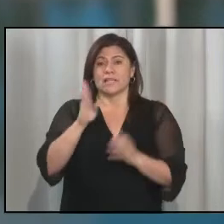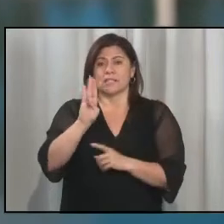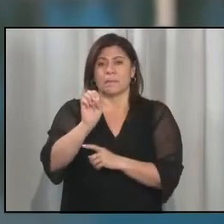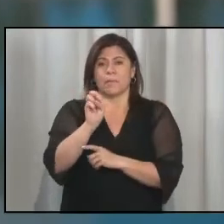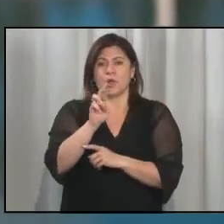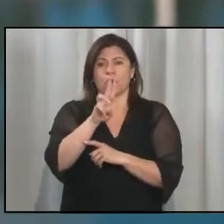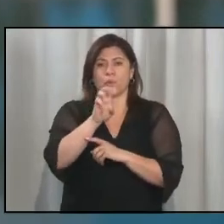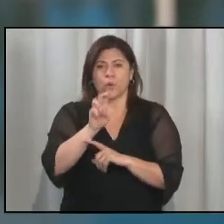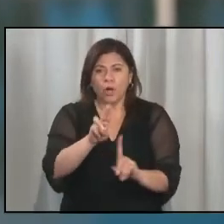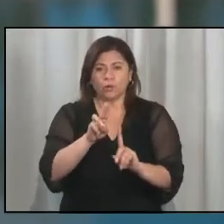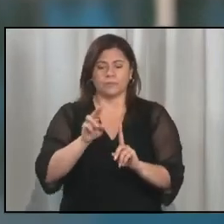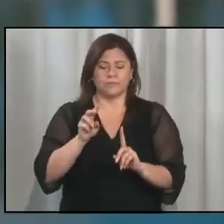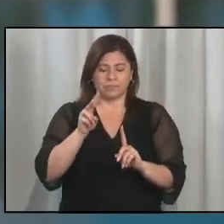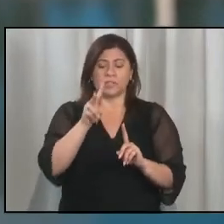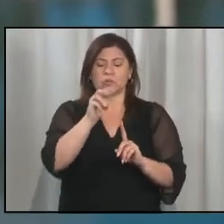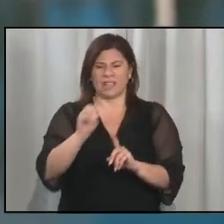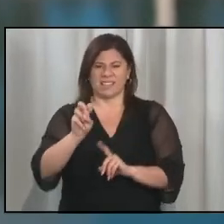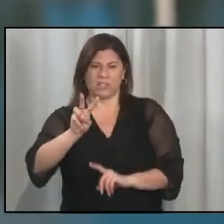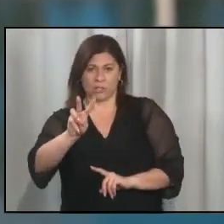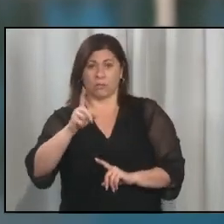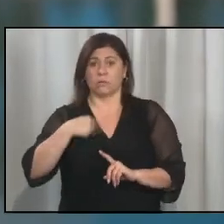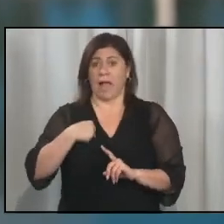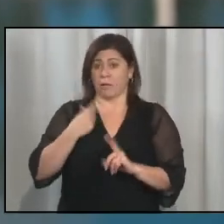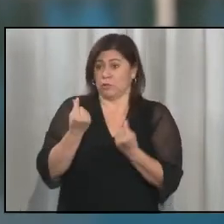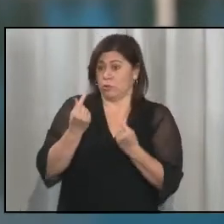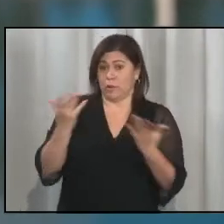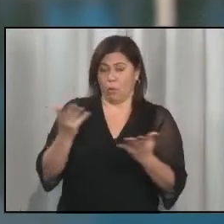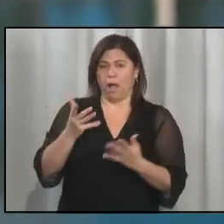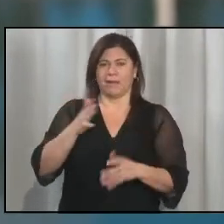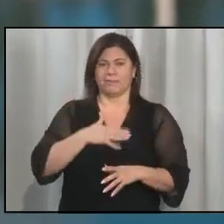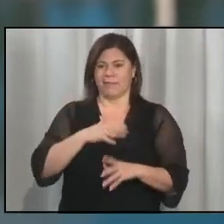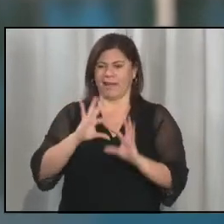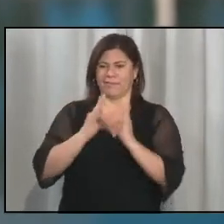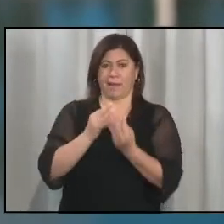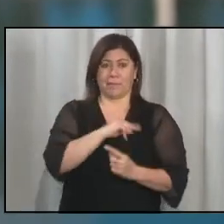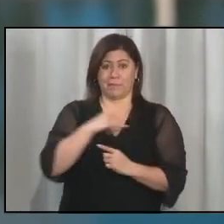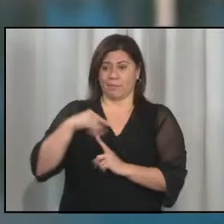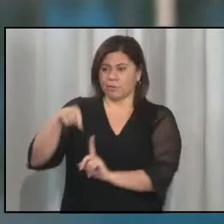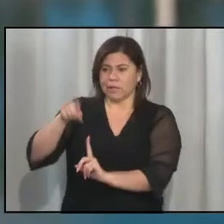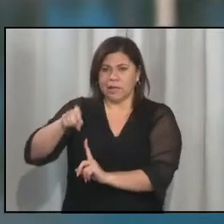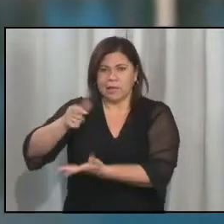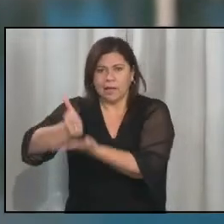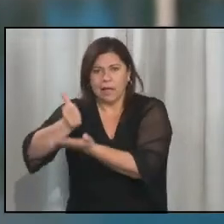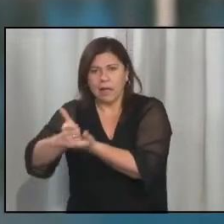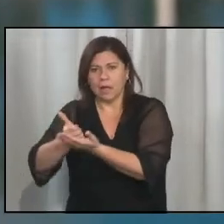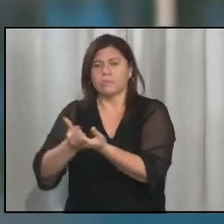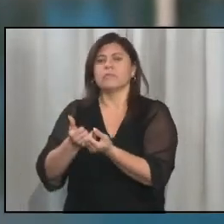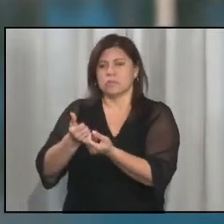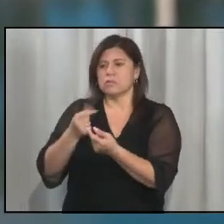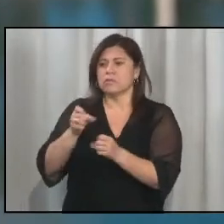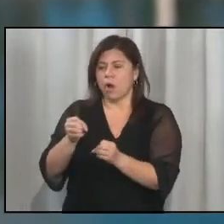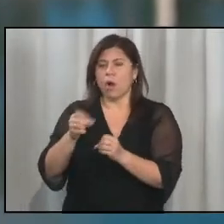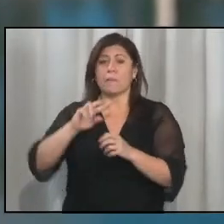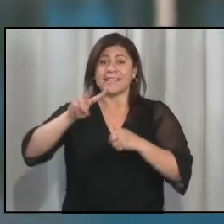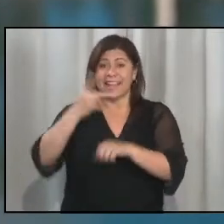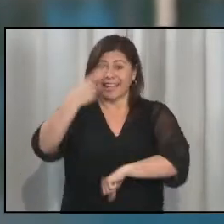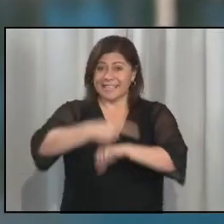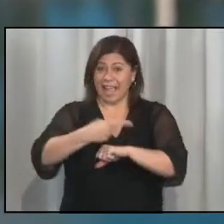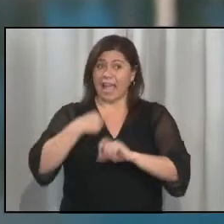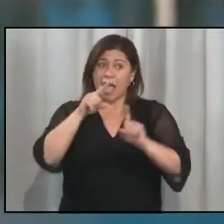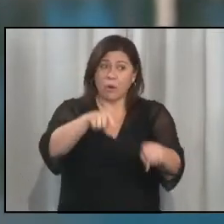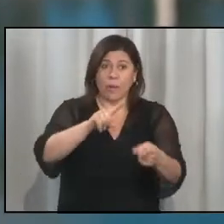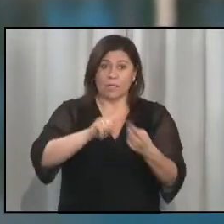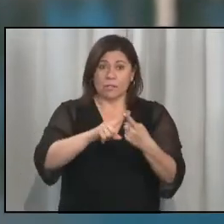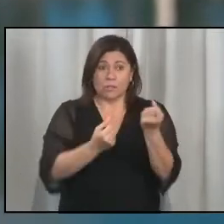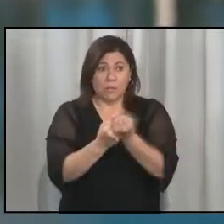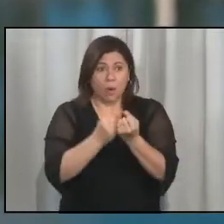I was actually helping a member of my family who needed assistance, and after my second day there, I asked if they were